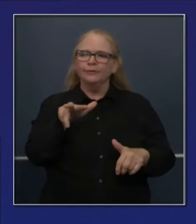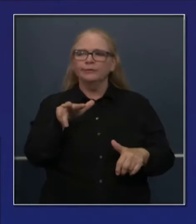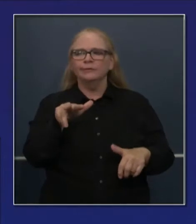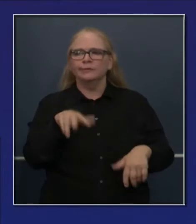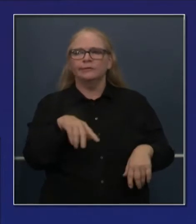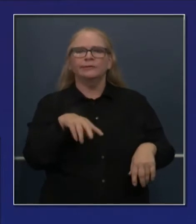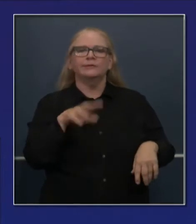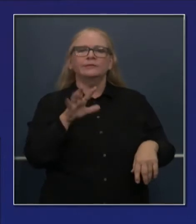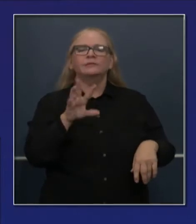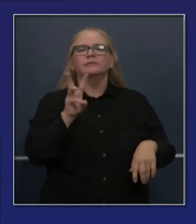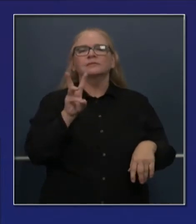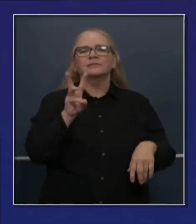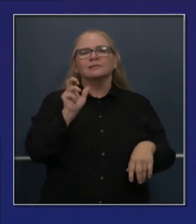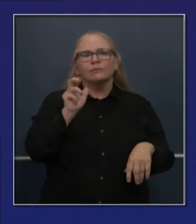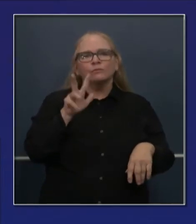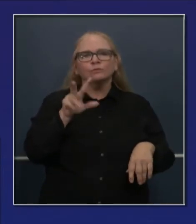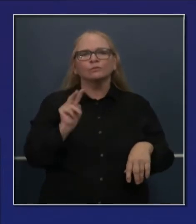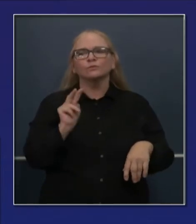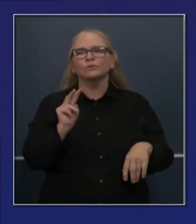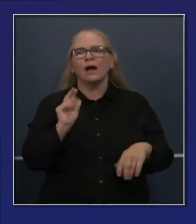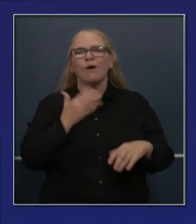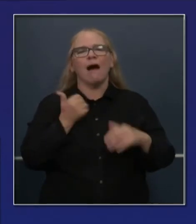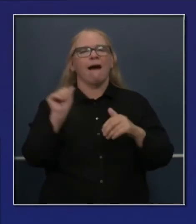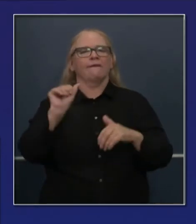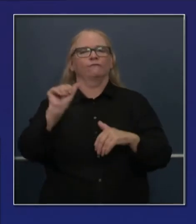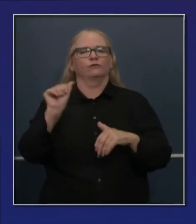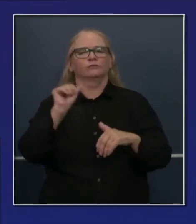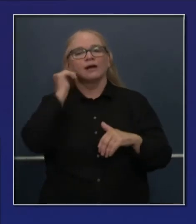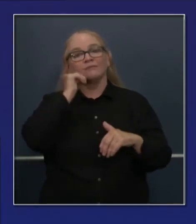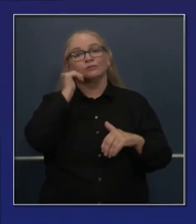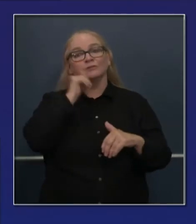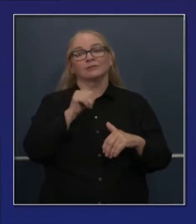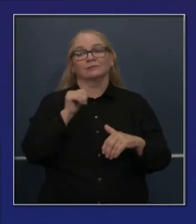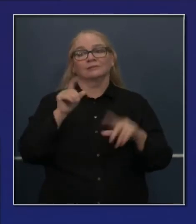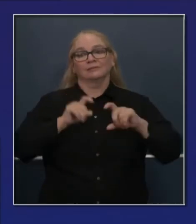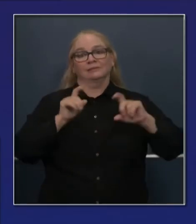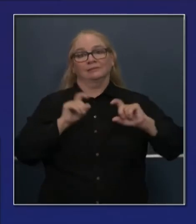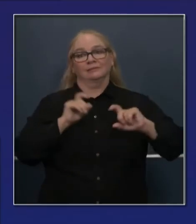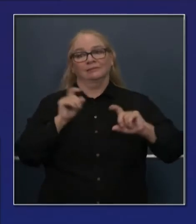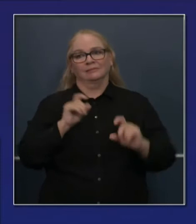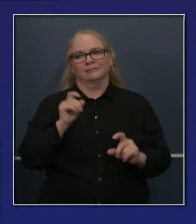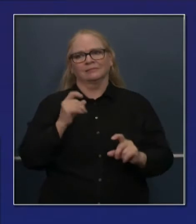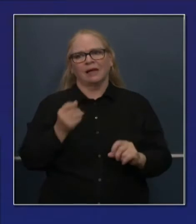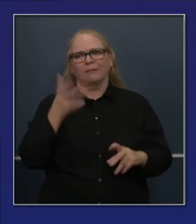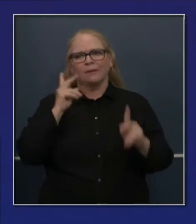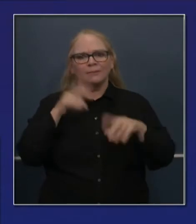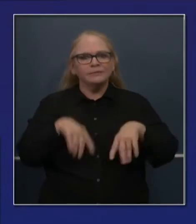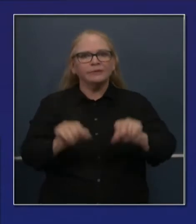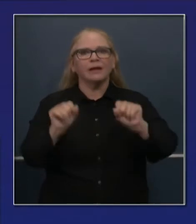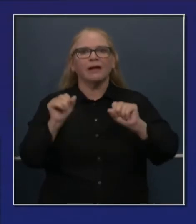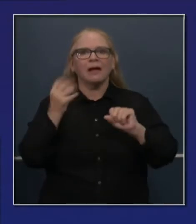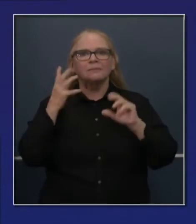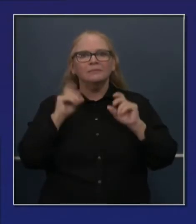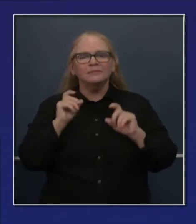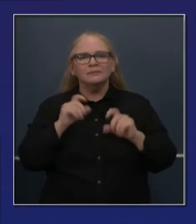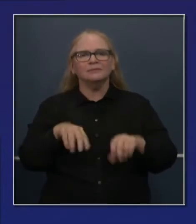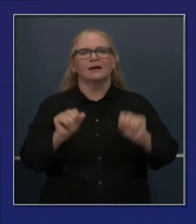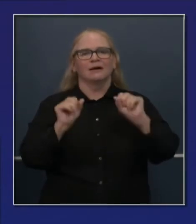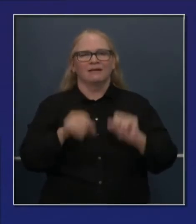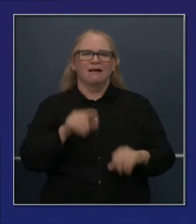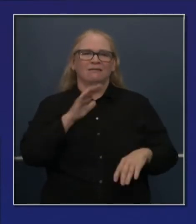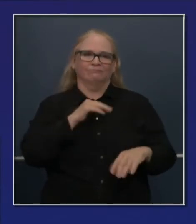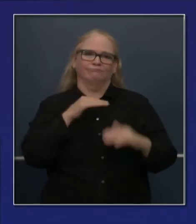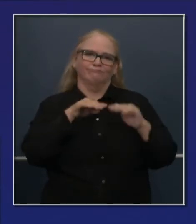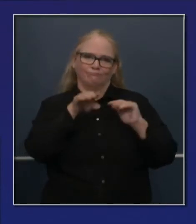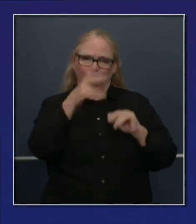133,632 is our average 7-day daily number of tests we have conducted. The percentage of people that have